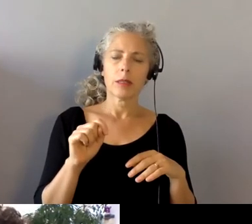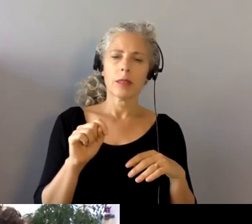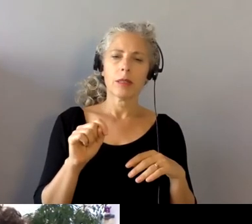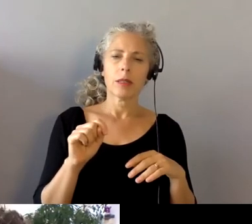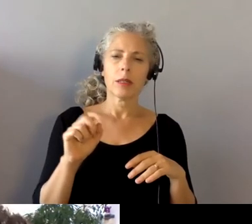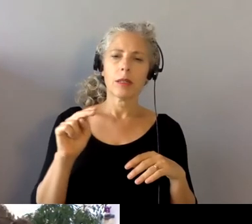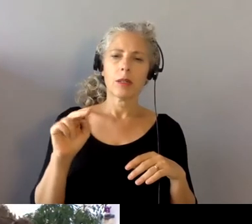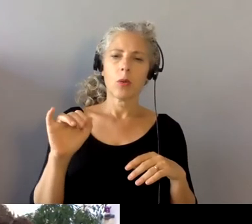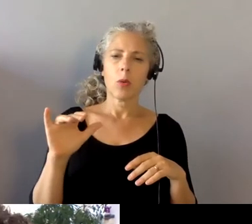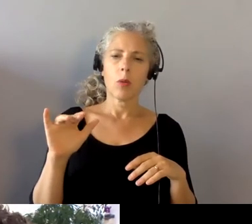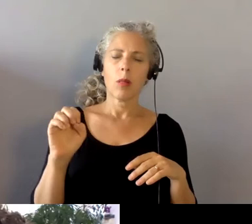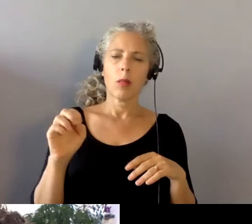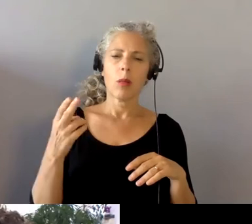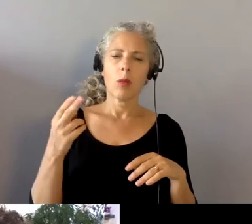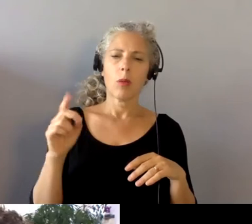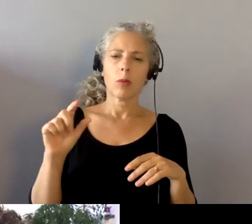with